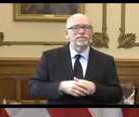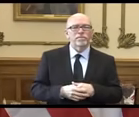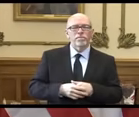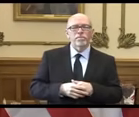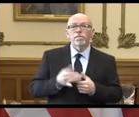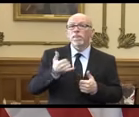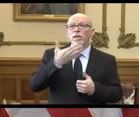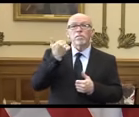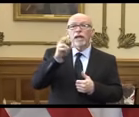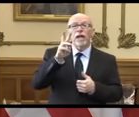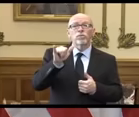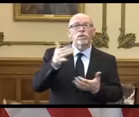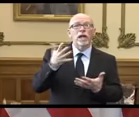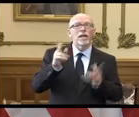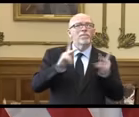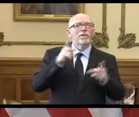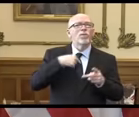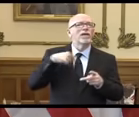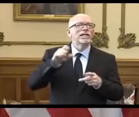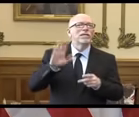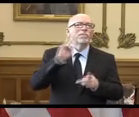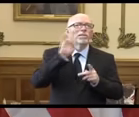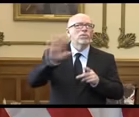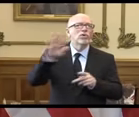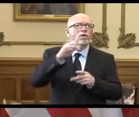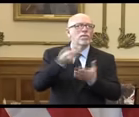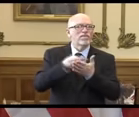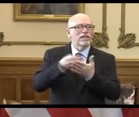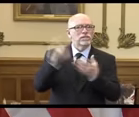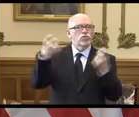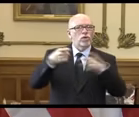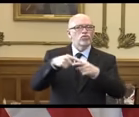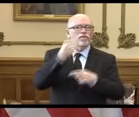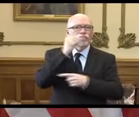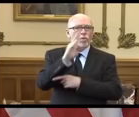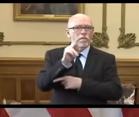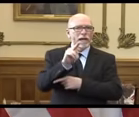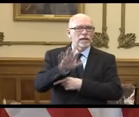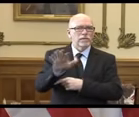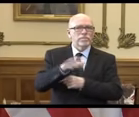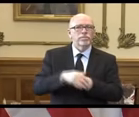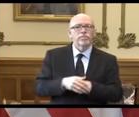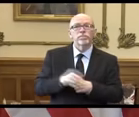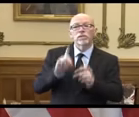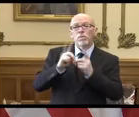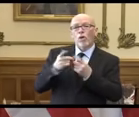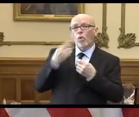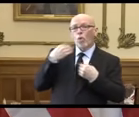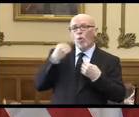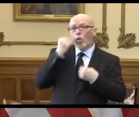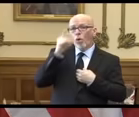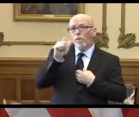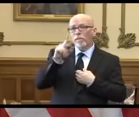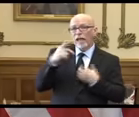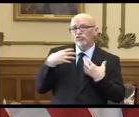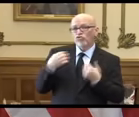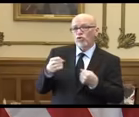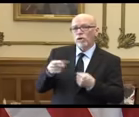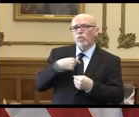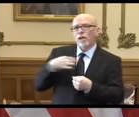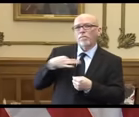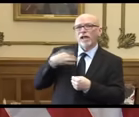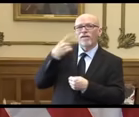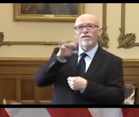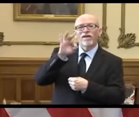help is through financial donations to your local food bank. With the Department of Homeland Security, we applied for 1 month's worth of